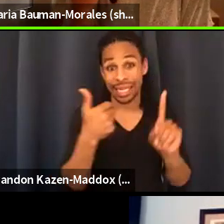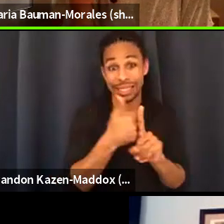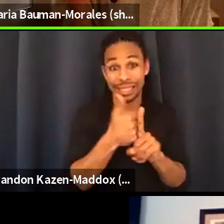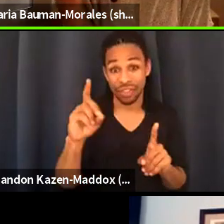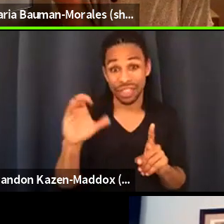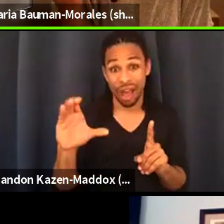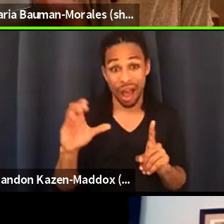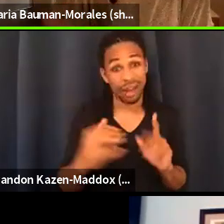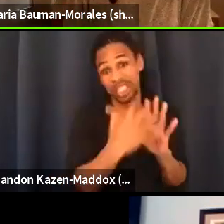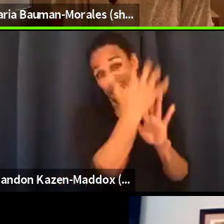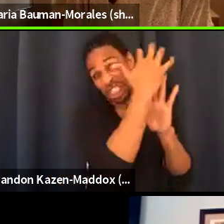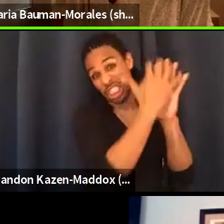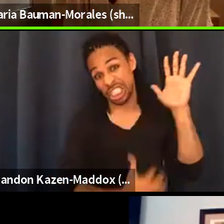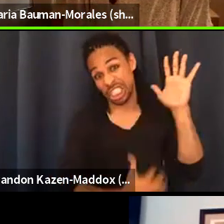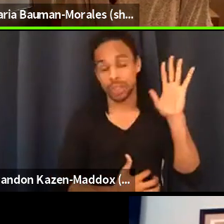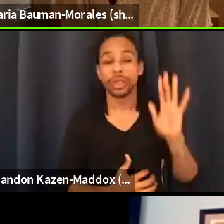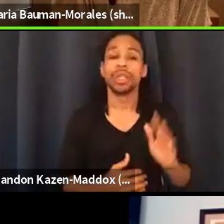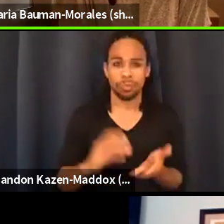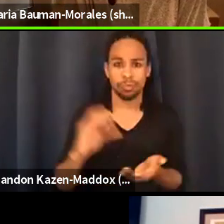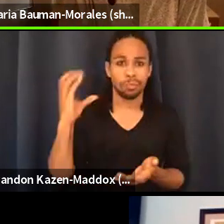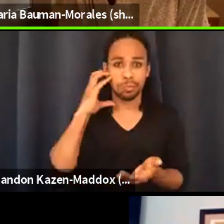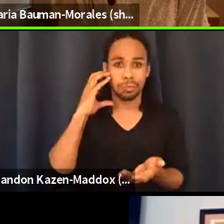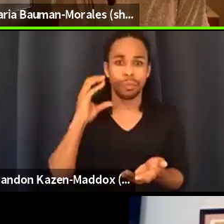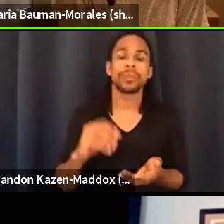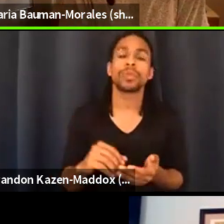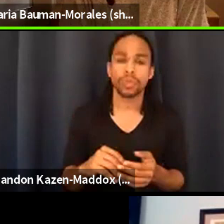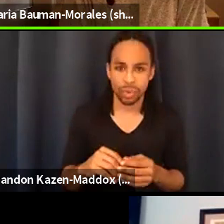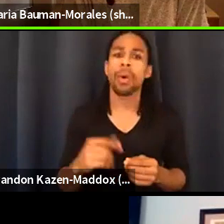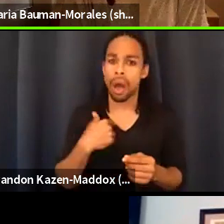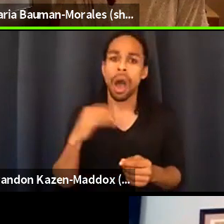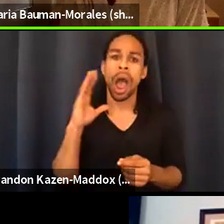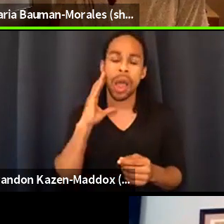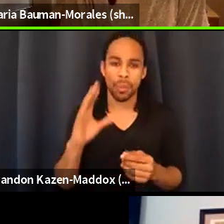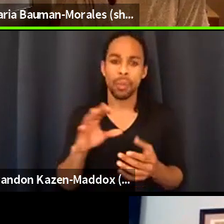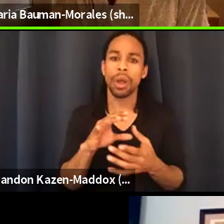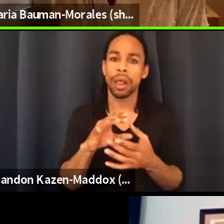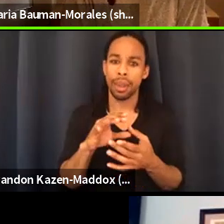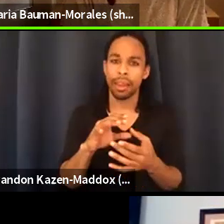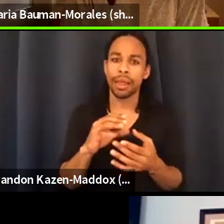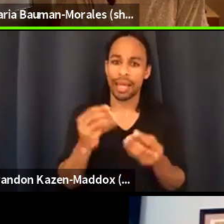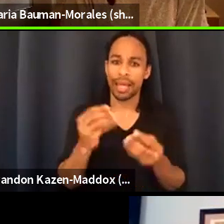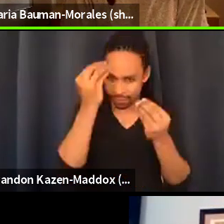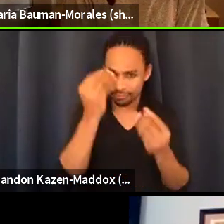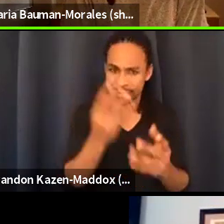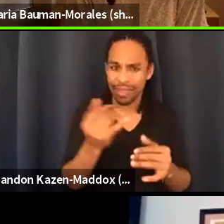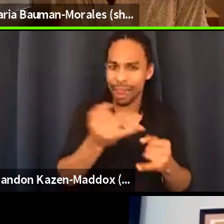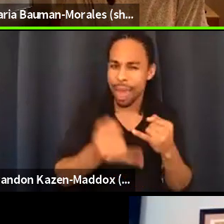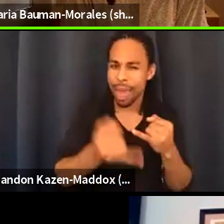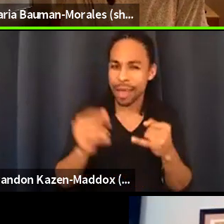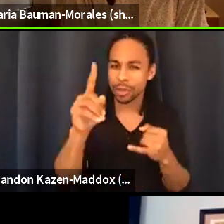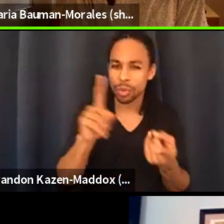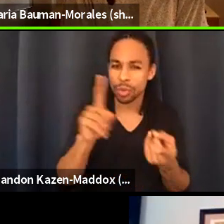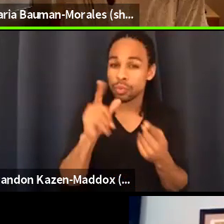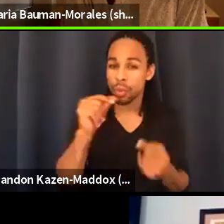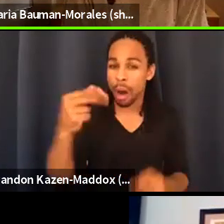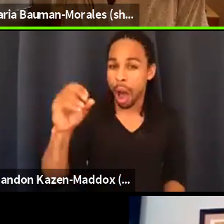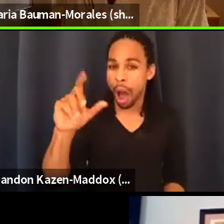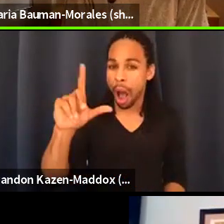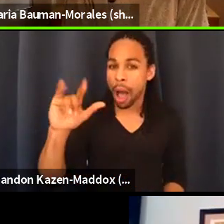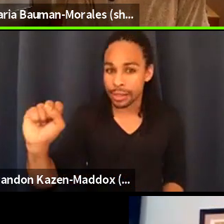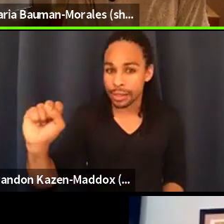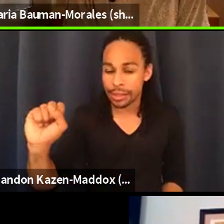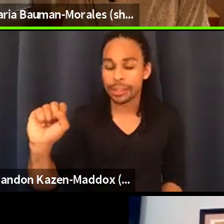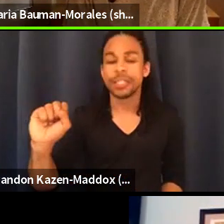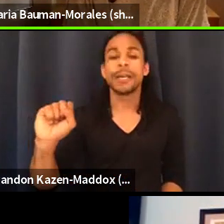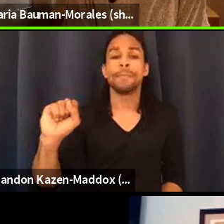last question, which is to Hollis, in a little bit of an excerpt from the part of the document that's